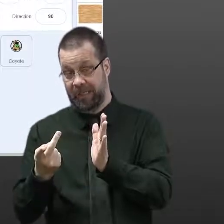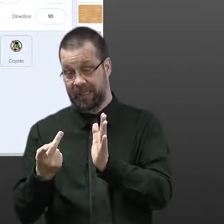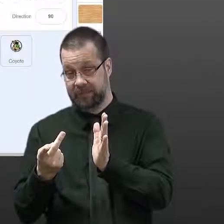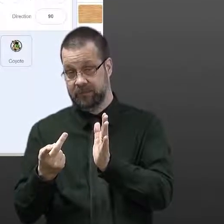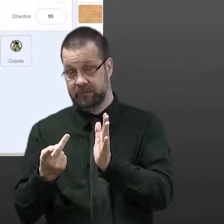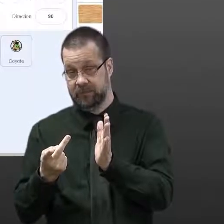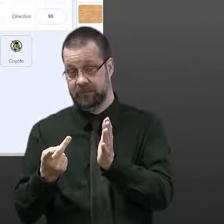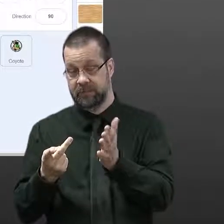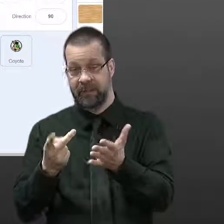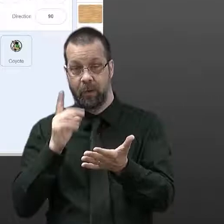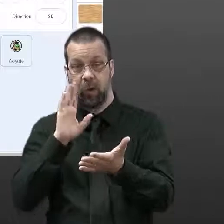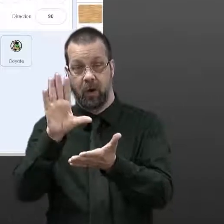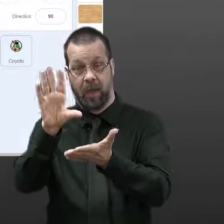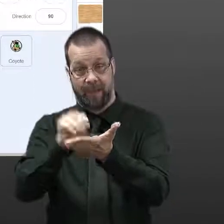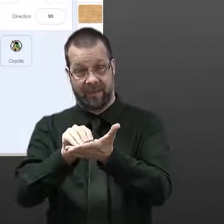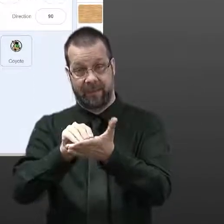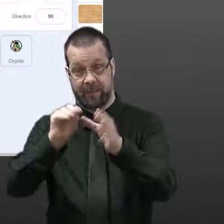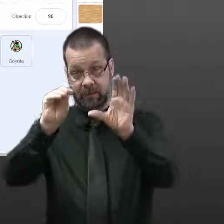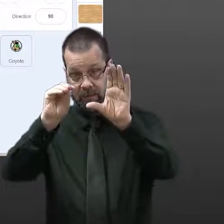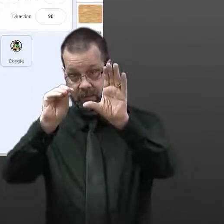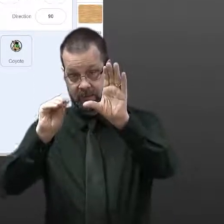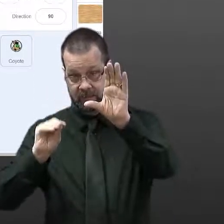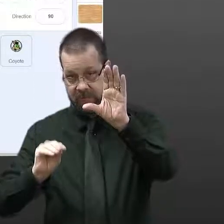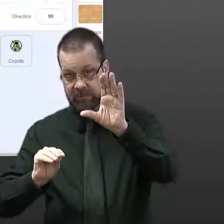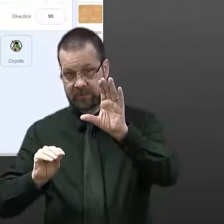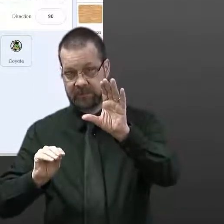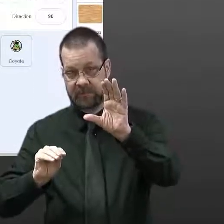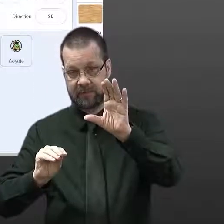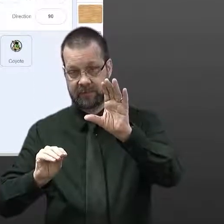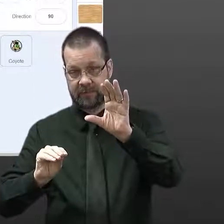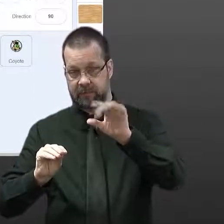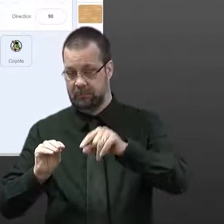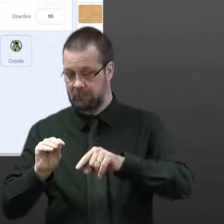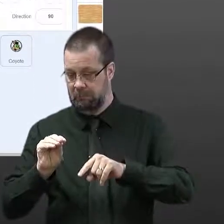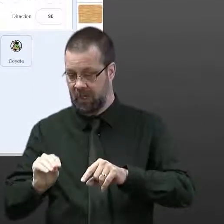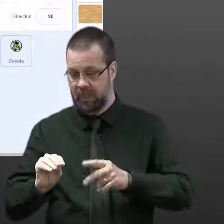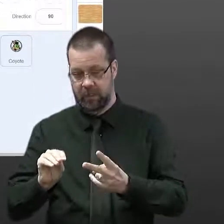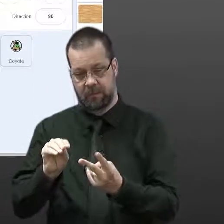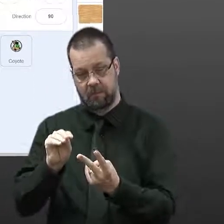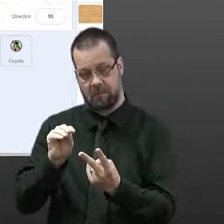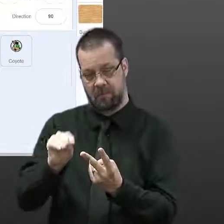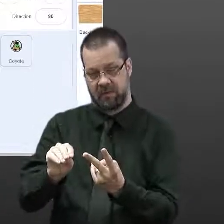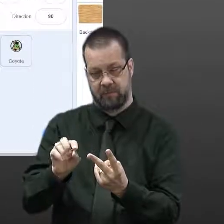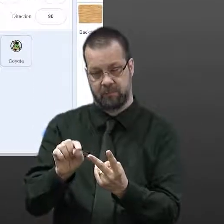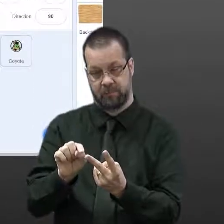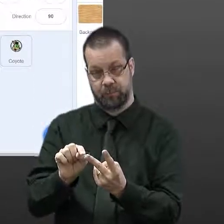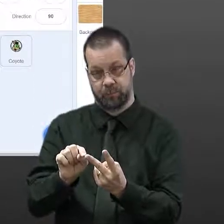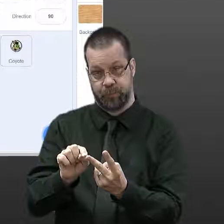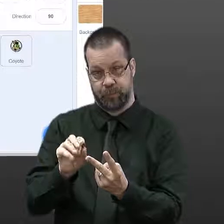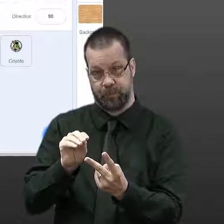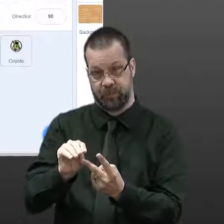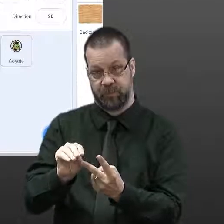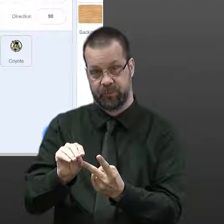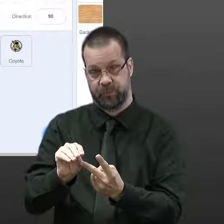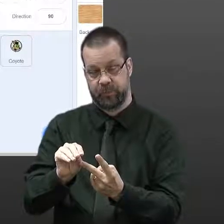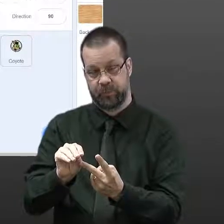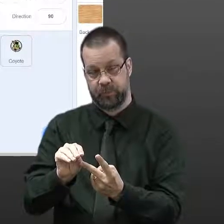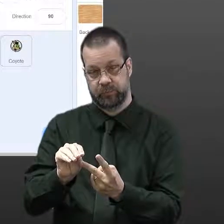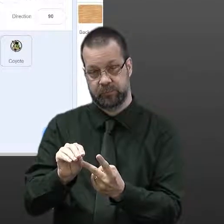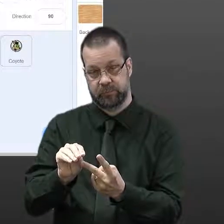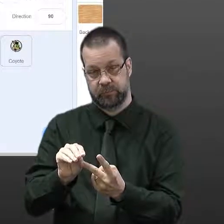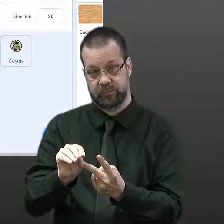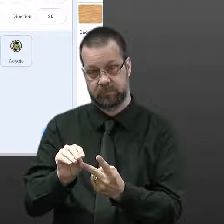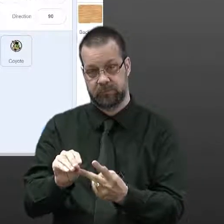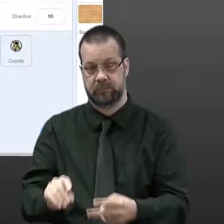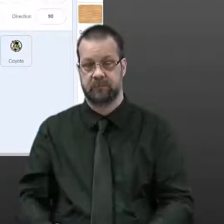click menu, and then that will create that whole block, and you can pop it in the right side,